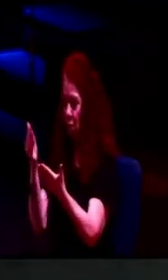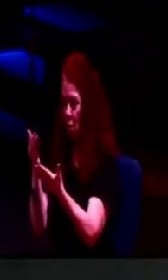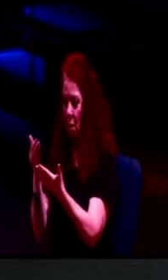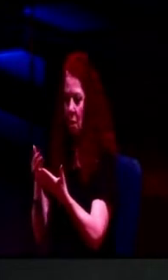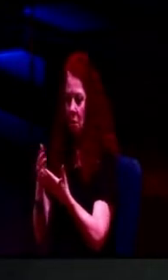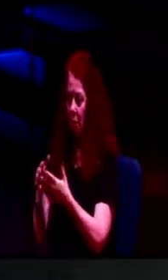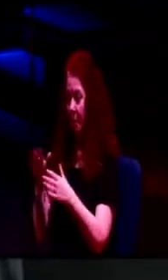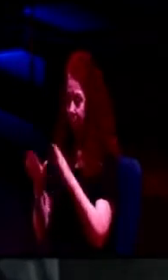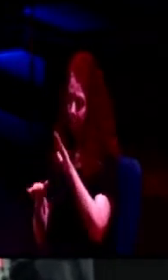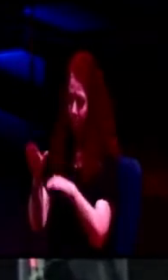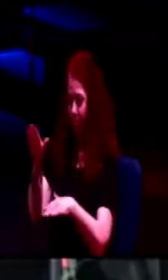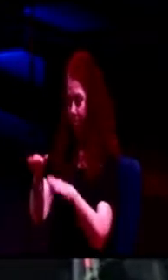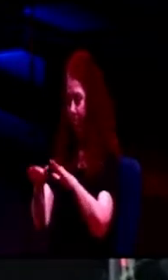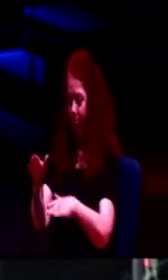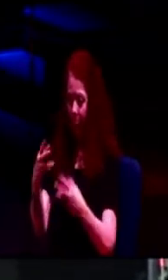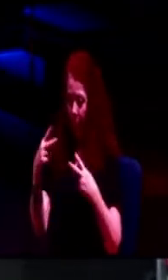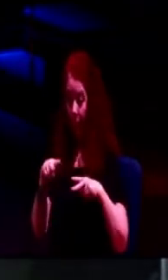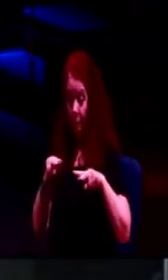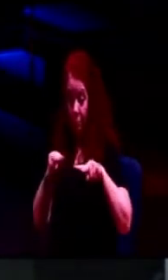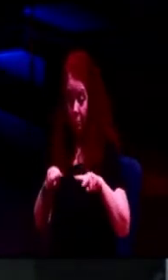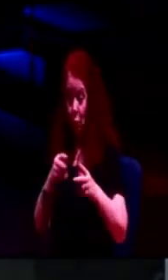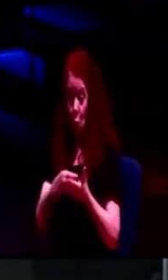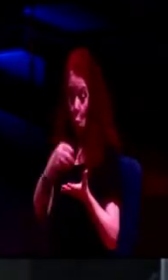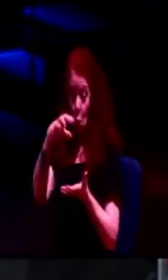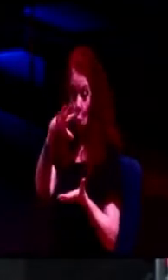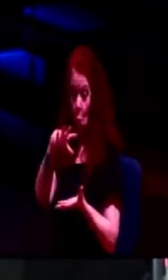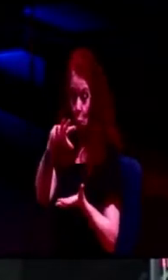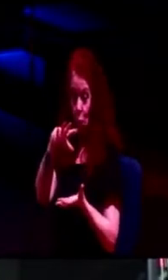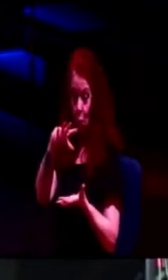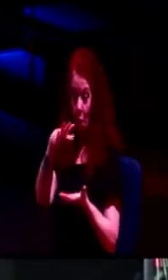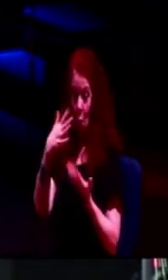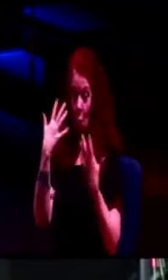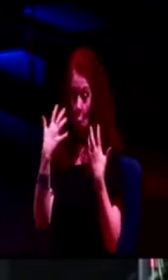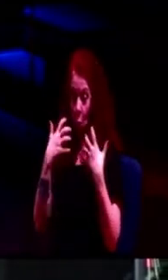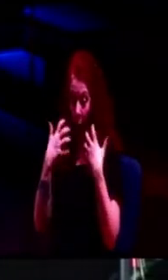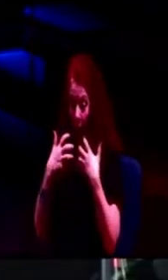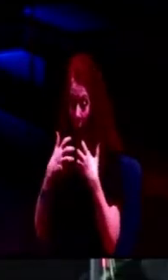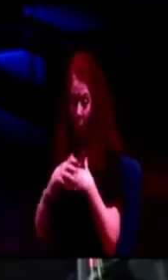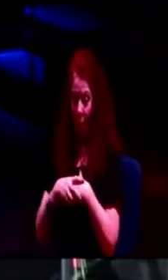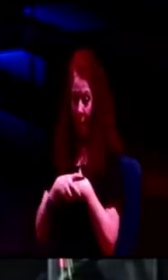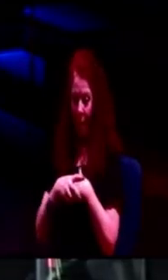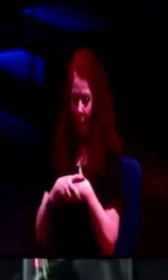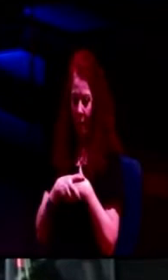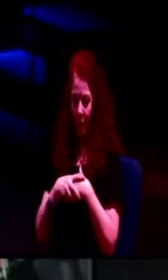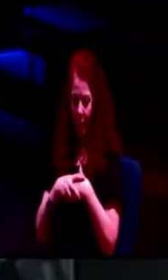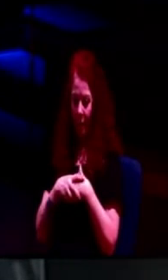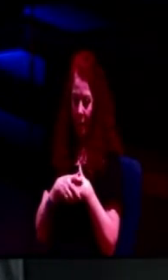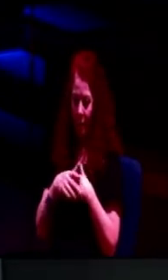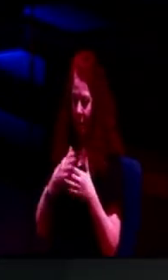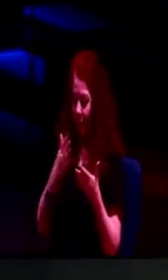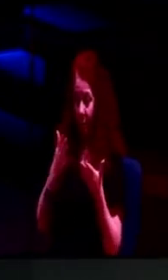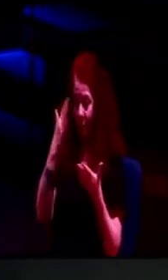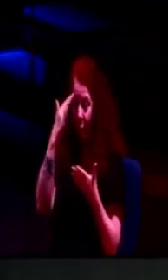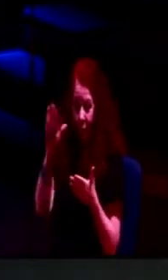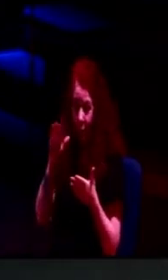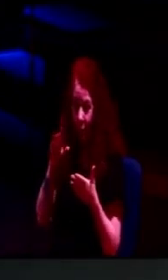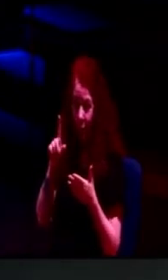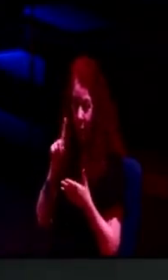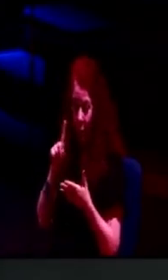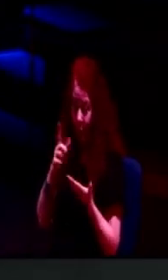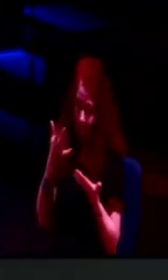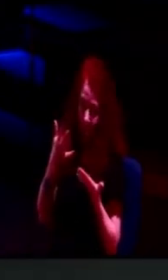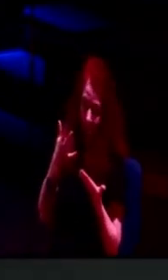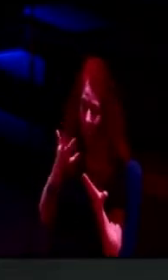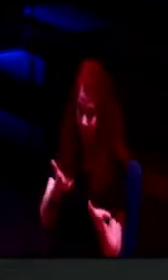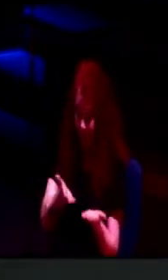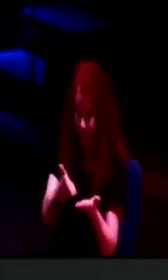guy's walking in this field. He stumbles across this incredible treasure. We don't know what it is. Jesus doesn't tell us what it is. I don't know if it's a pearl. Pastor Mark said he preached a sermon